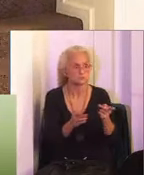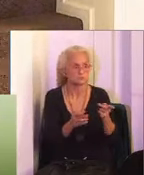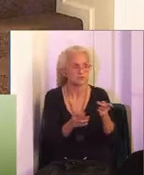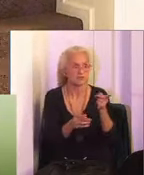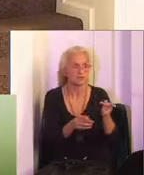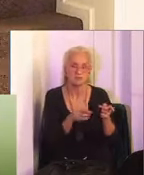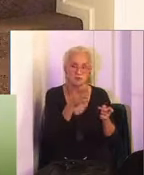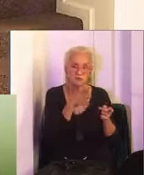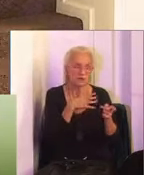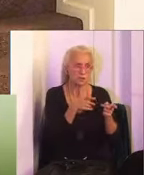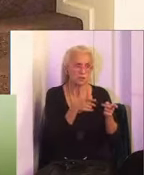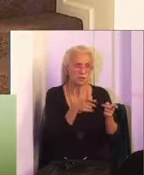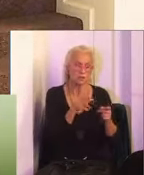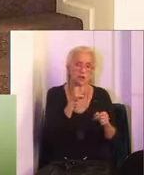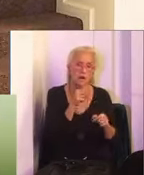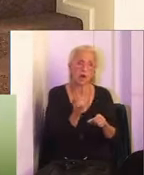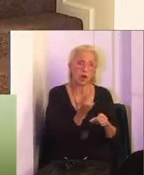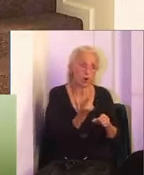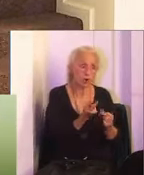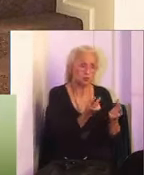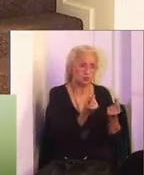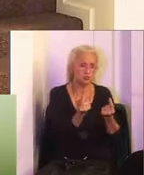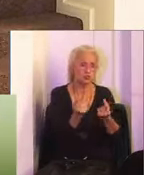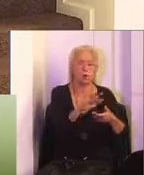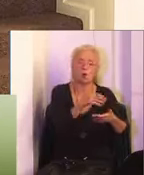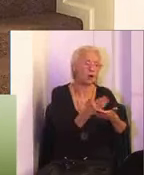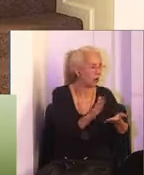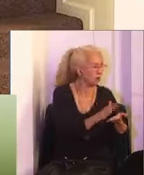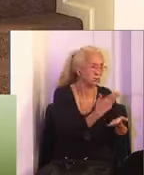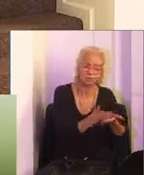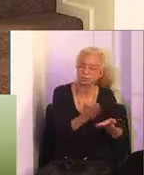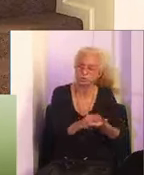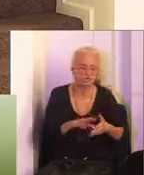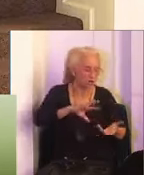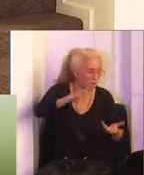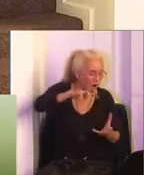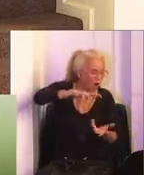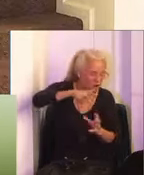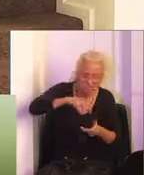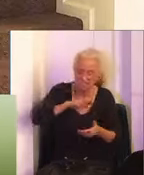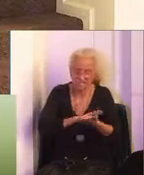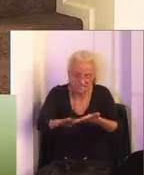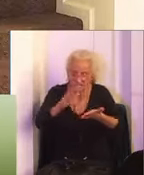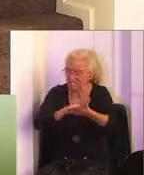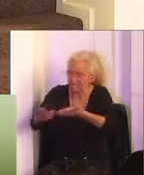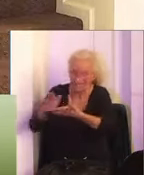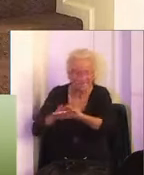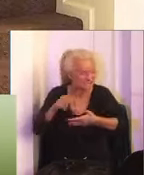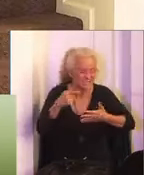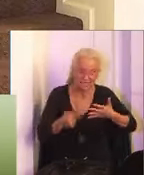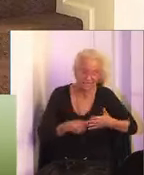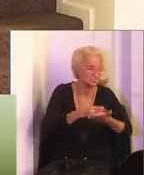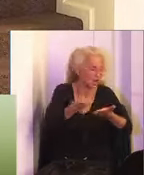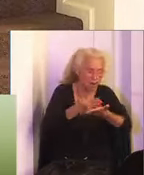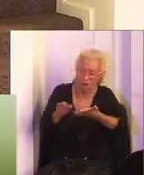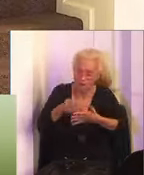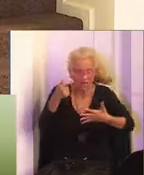the ones who not only did all the cooking and all of the washing and all of the cleaning and all of the